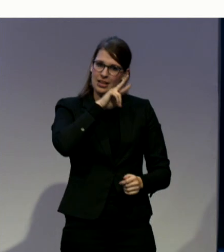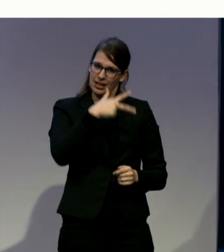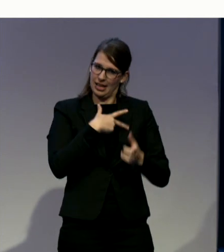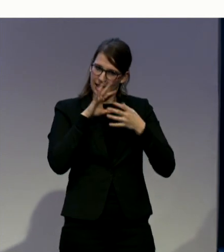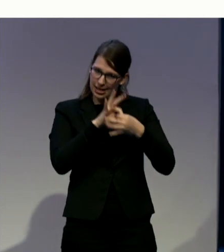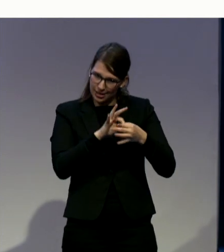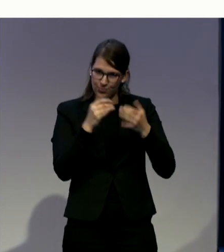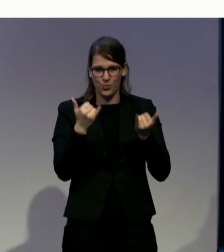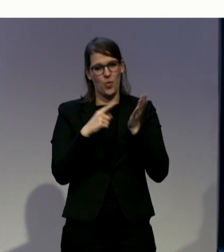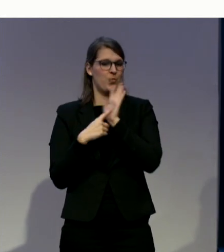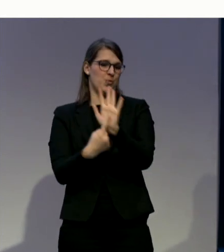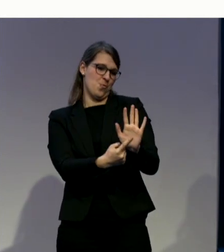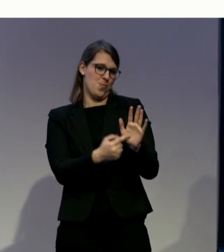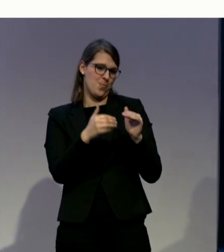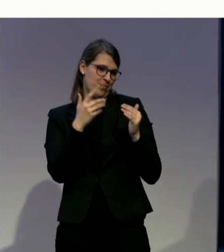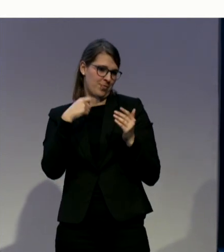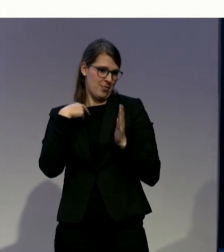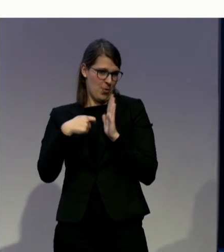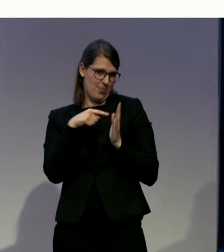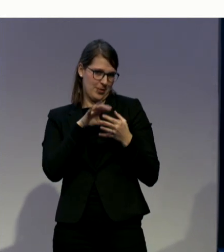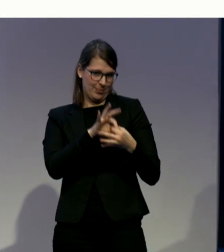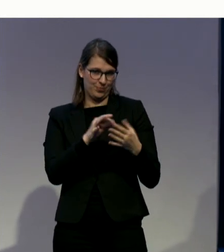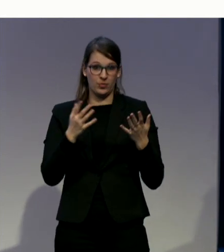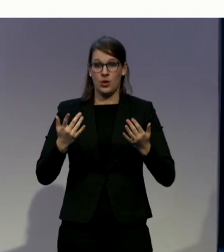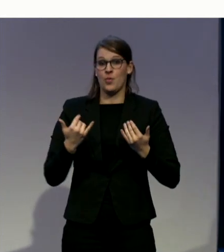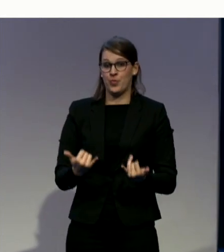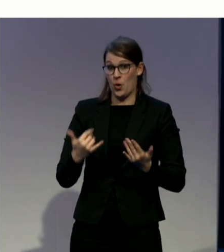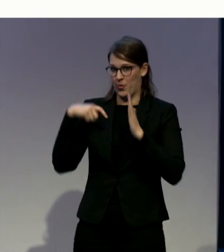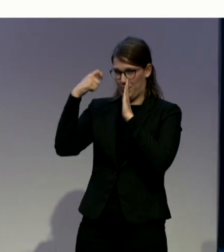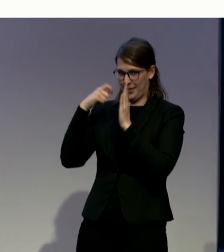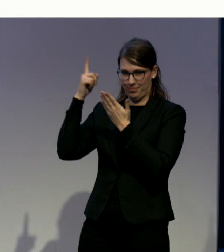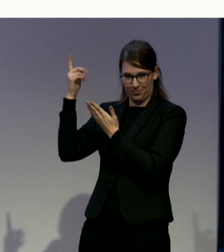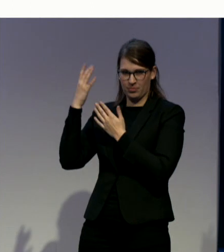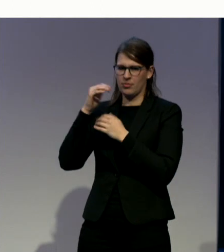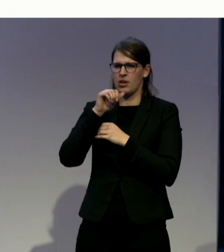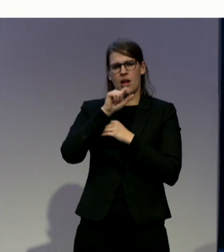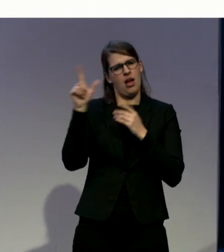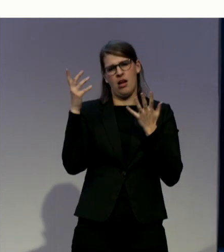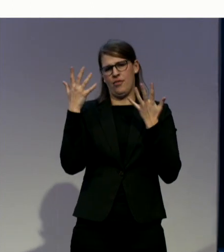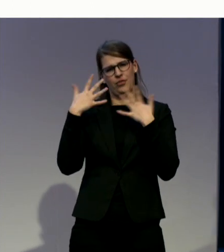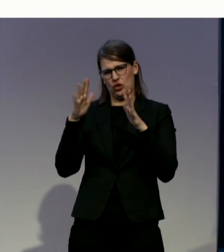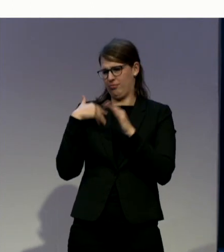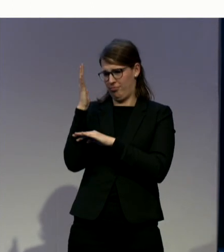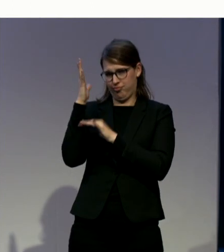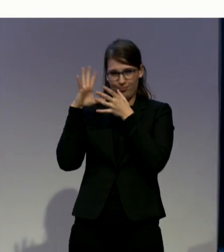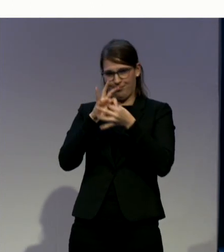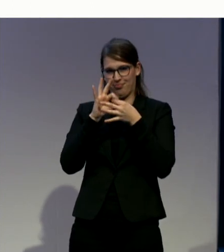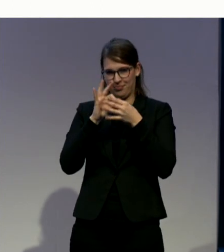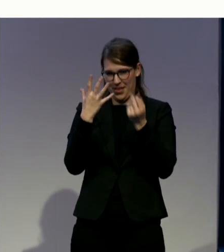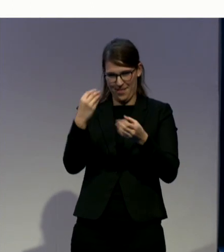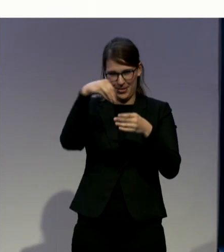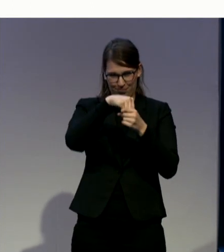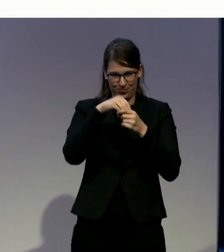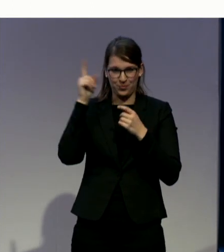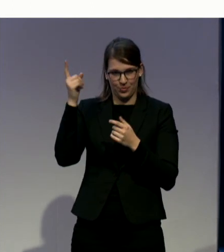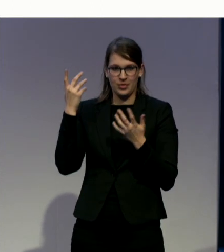that just nails this, everything I just said, on the head. And the film is called The Milky Pop Kid,